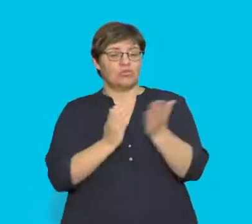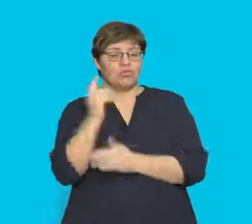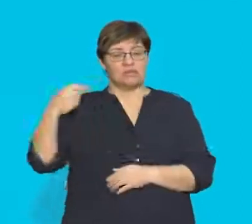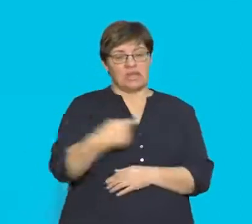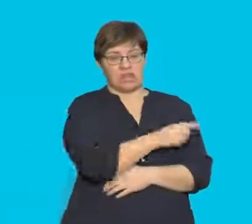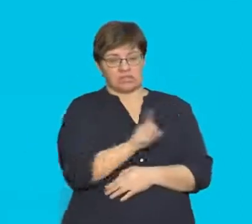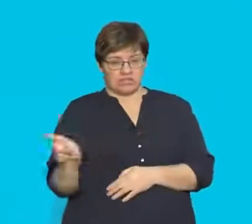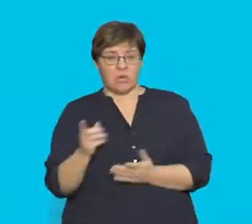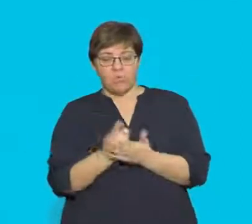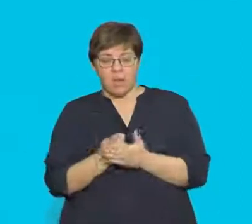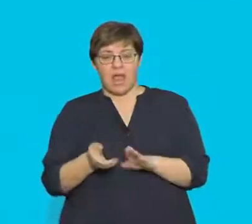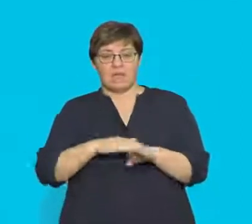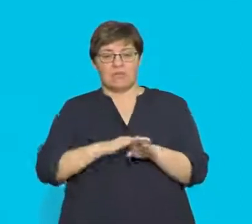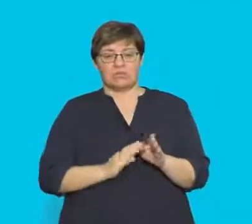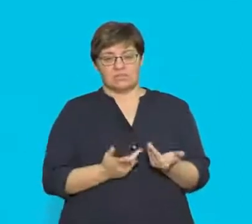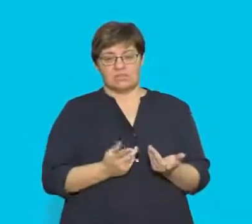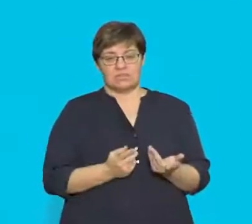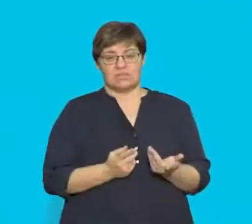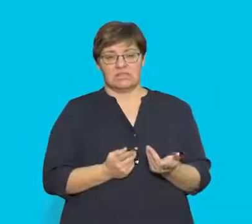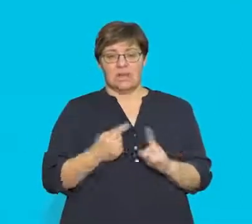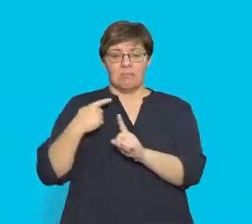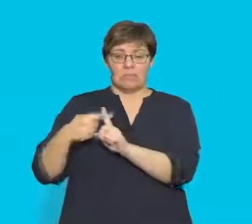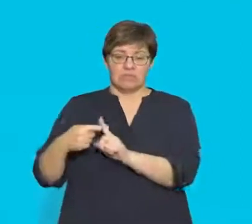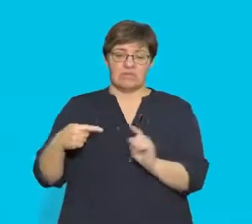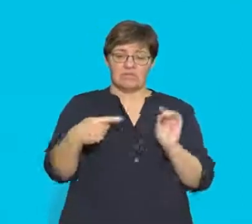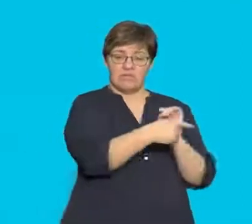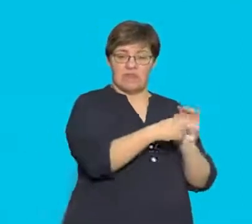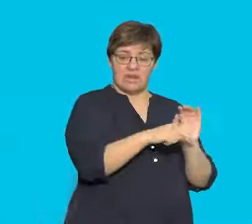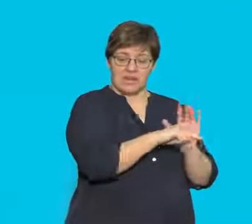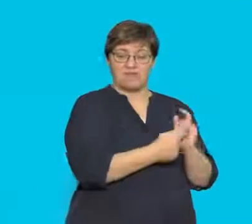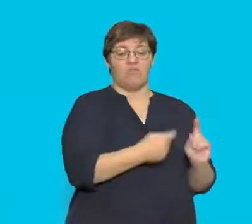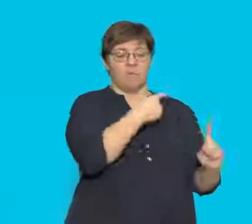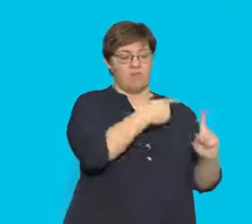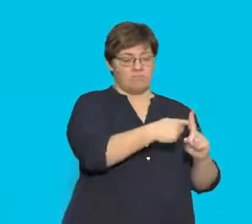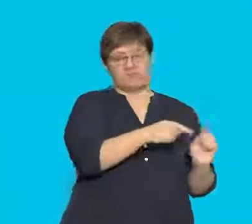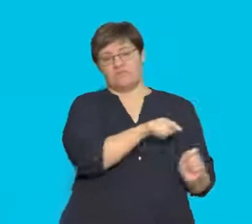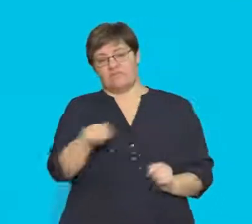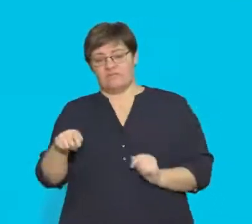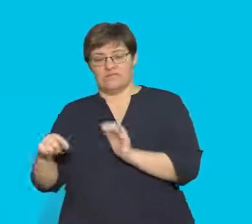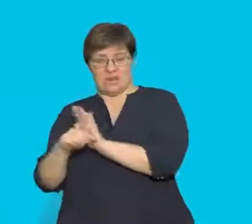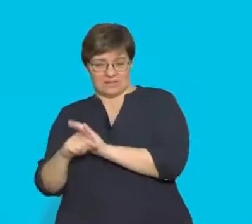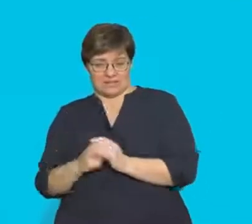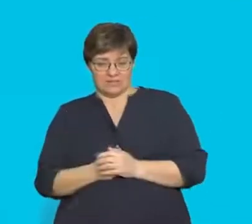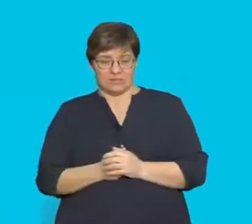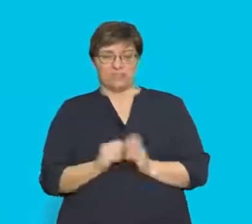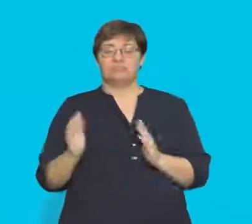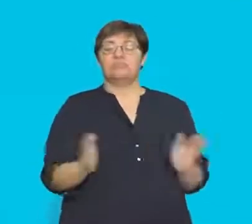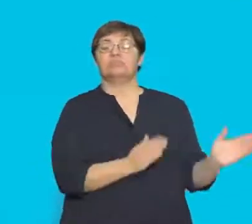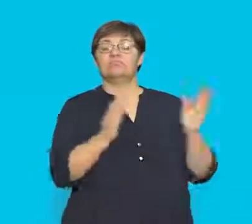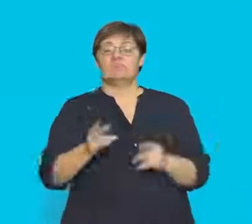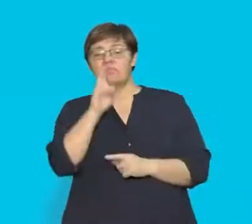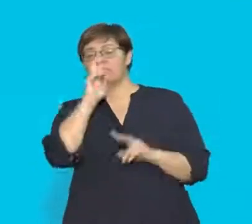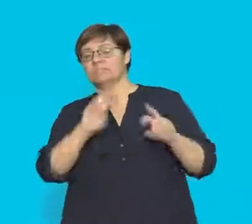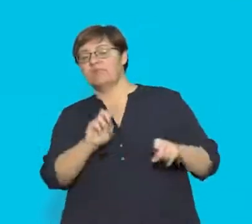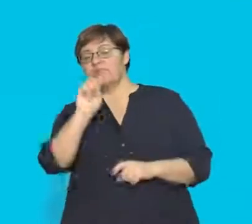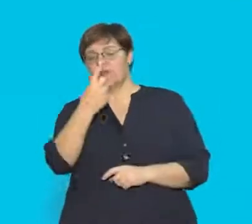by changing the direction of the current. Let's investigate this idea of changing the shape. And the first shape we're going to do is simply